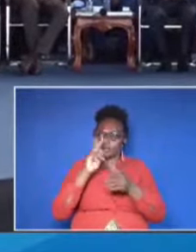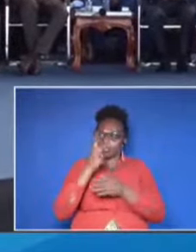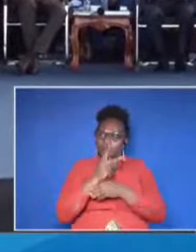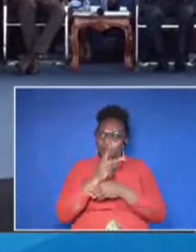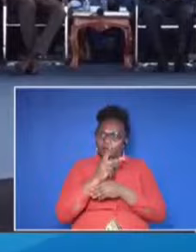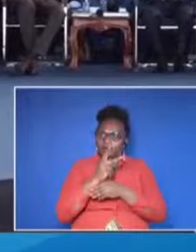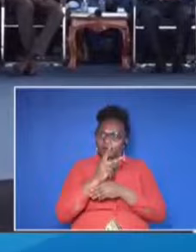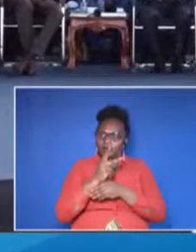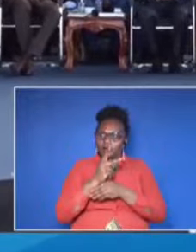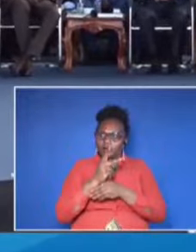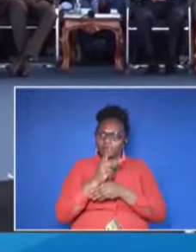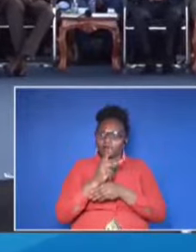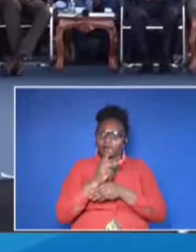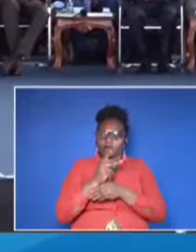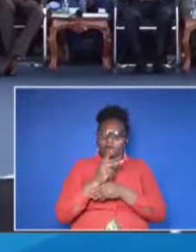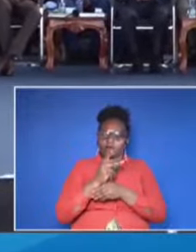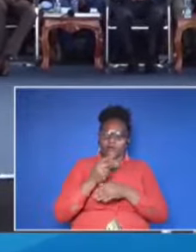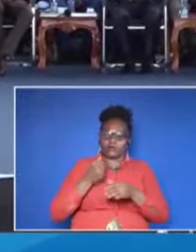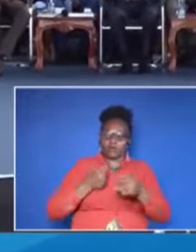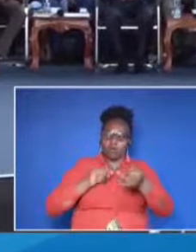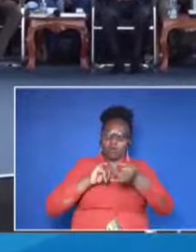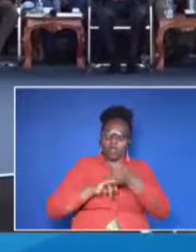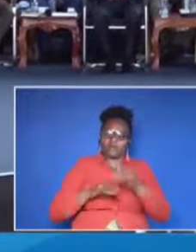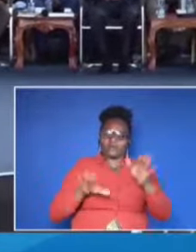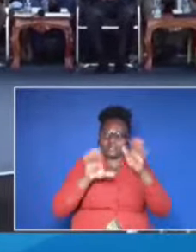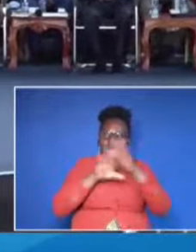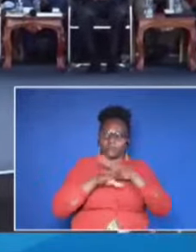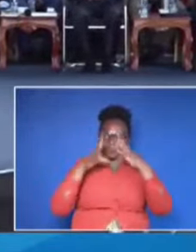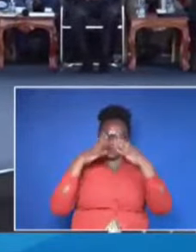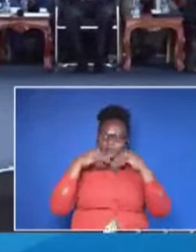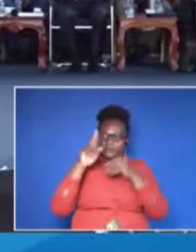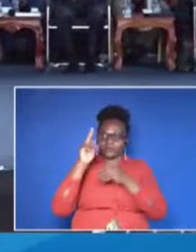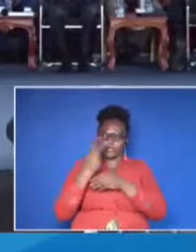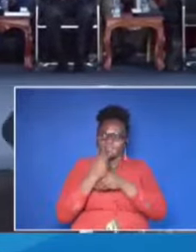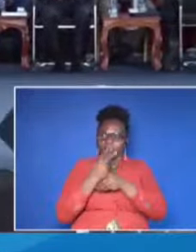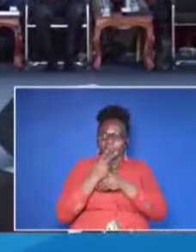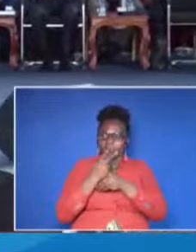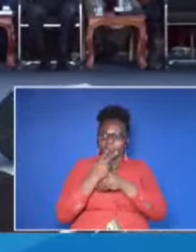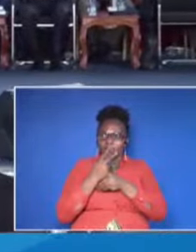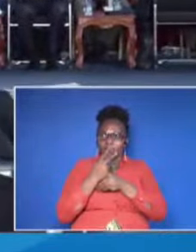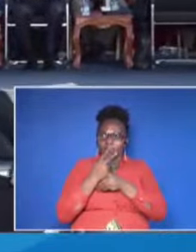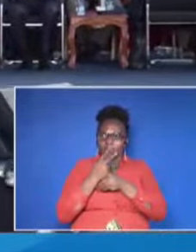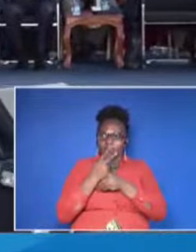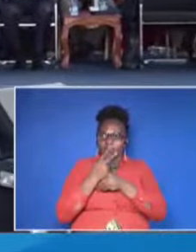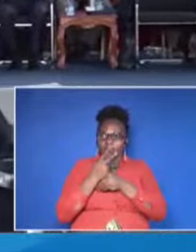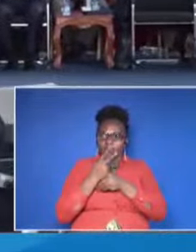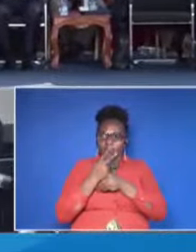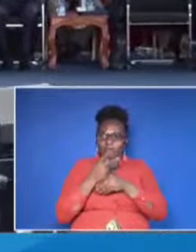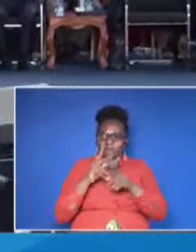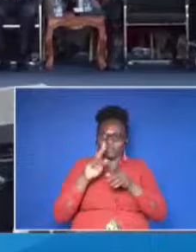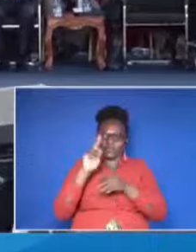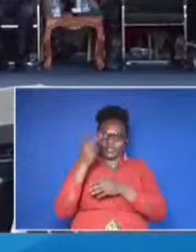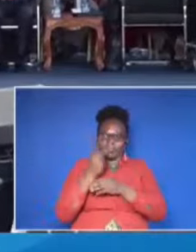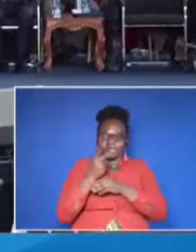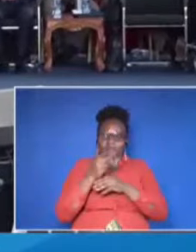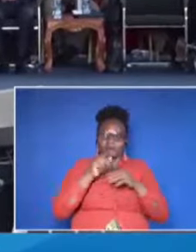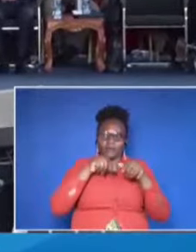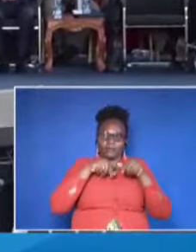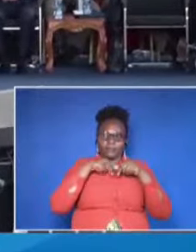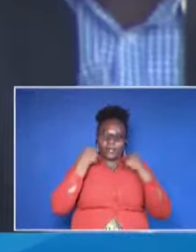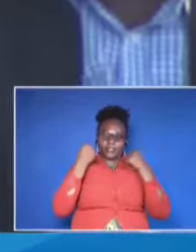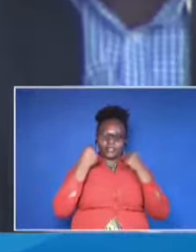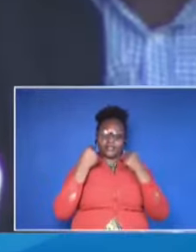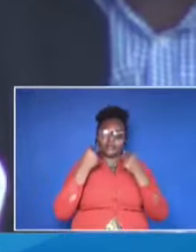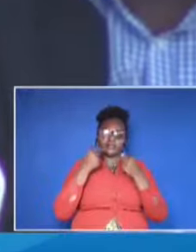Kya the wife of the Deputy president of the Republic Pastor